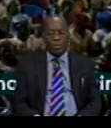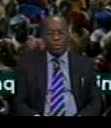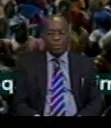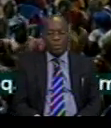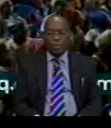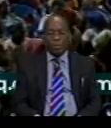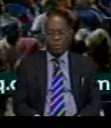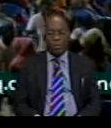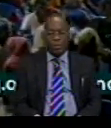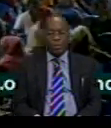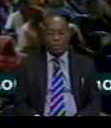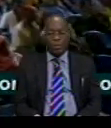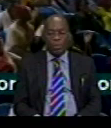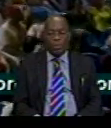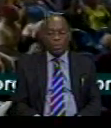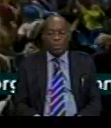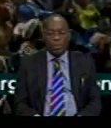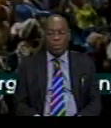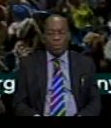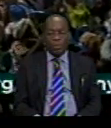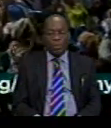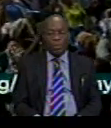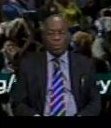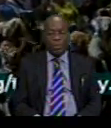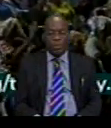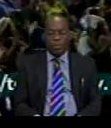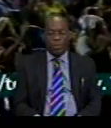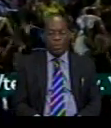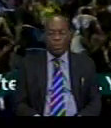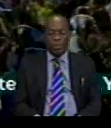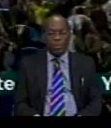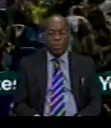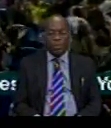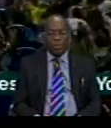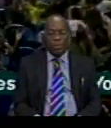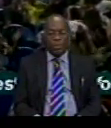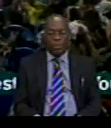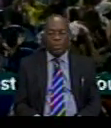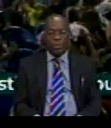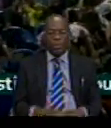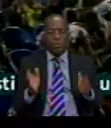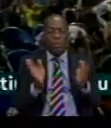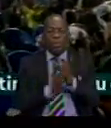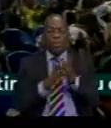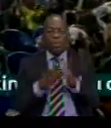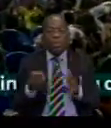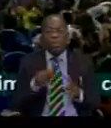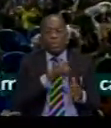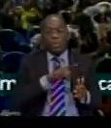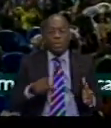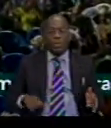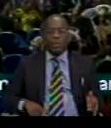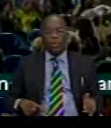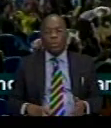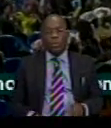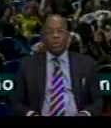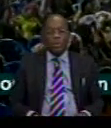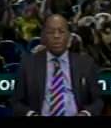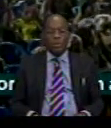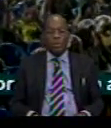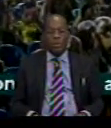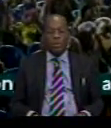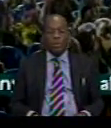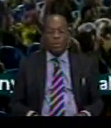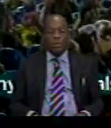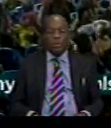Okay, acclamez le Seigneur. Amen. Merci. Praise the Lord. Hallelujah. Our sister here is Mao Togwa. She's 20 years